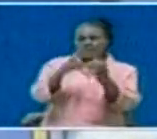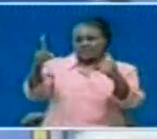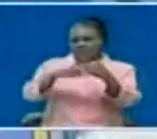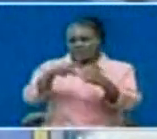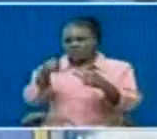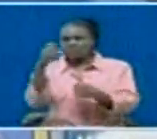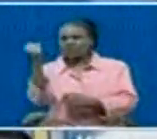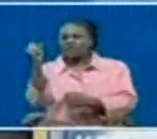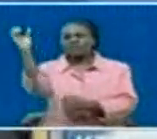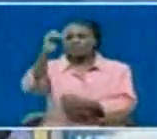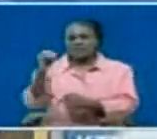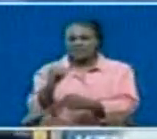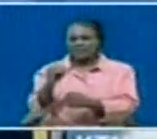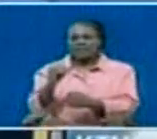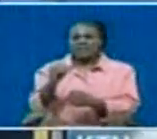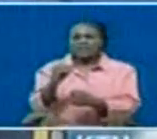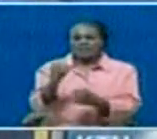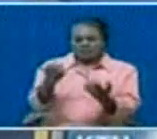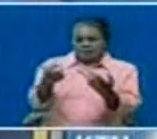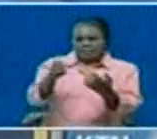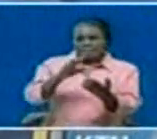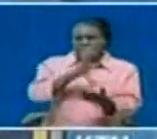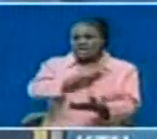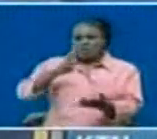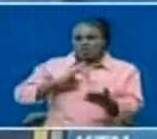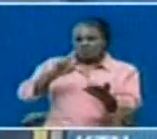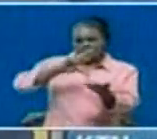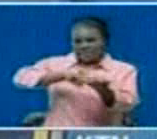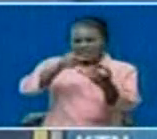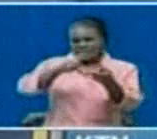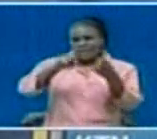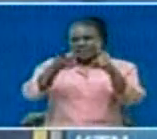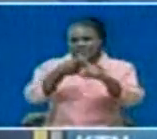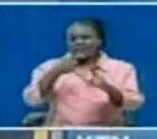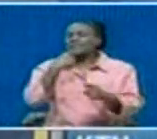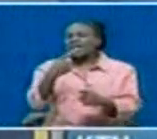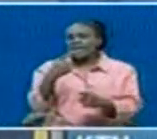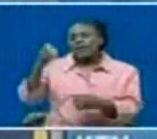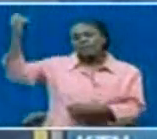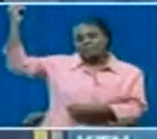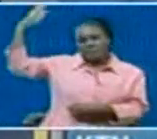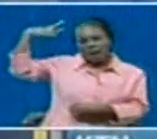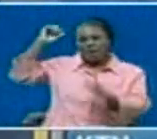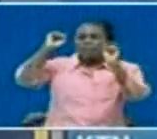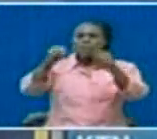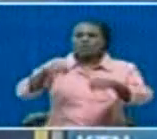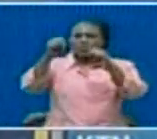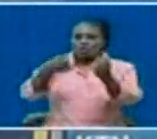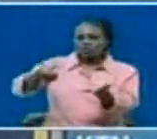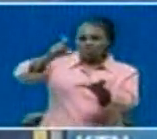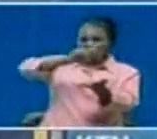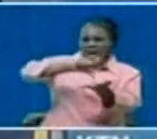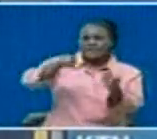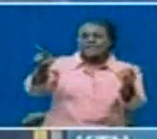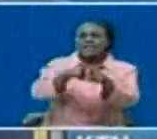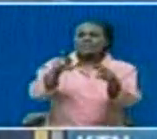7.5%. Now, the Kenya National Bureau of Statistics attributes the jump to a rise in electricity prices following the review of power tariffs and